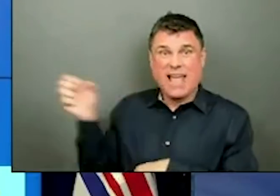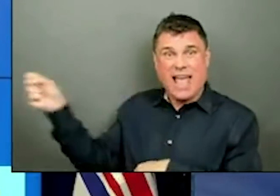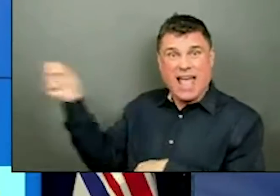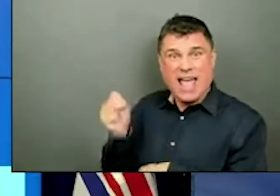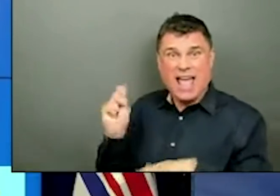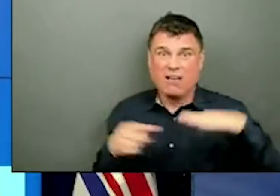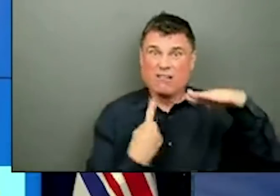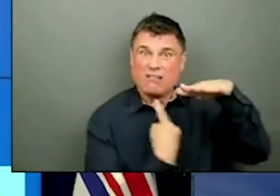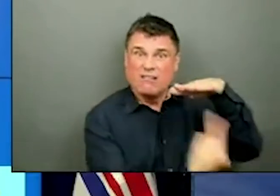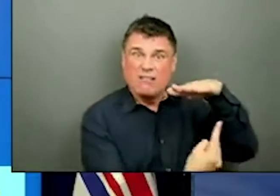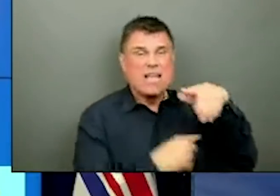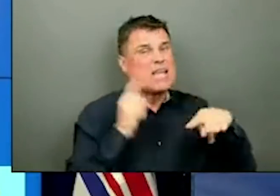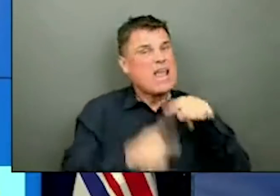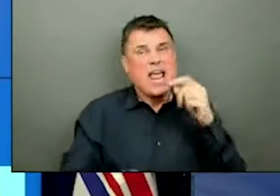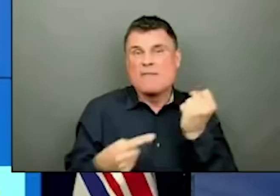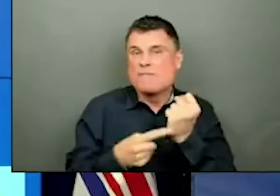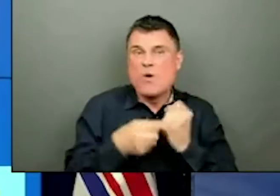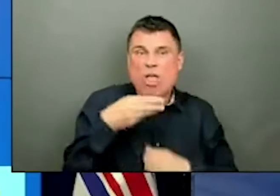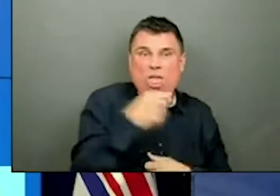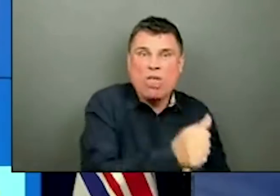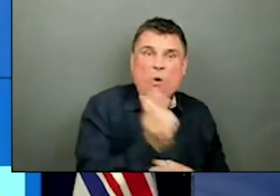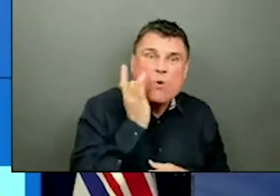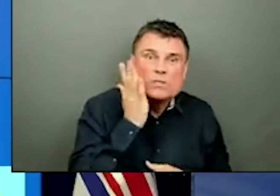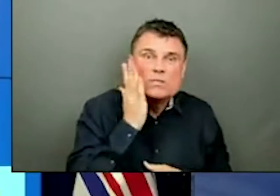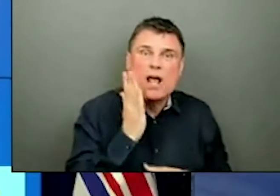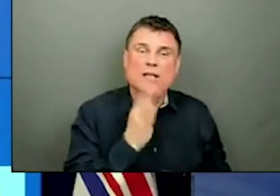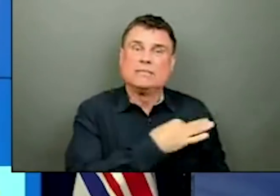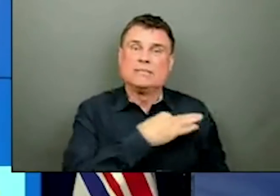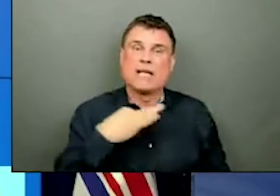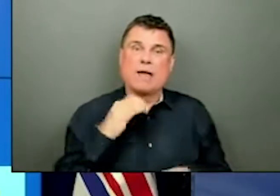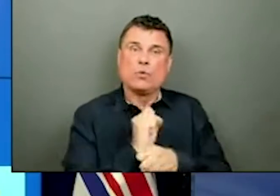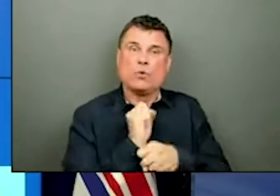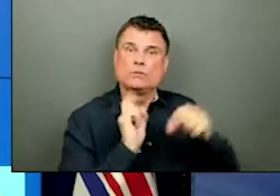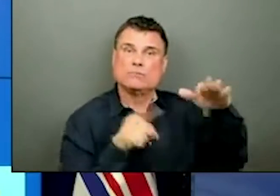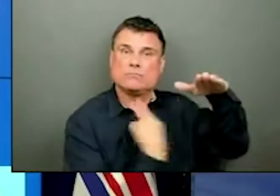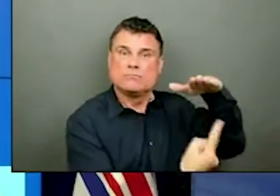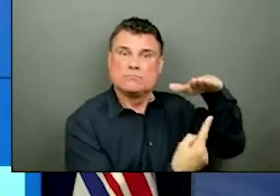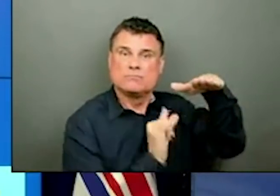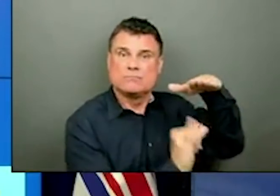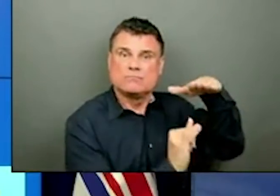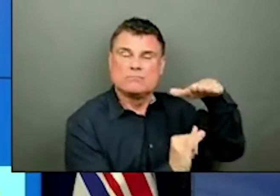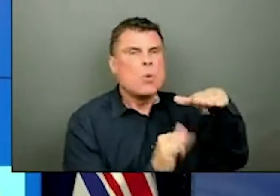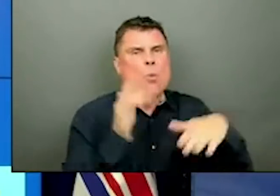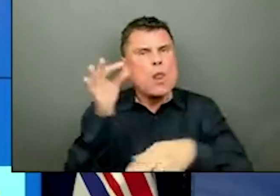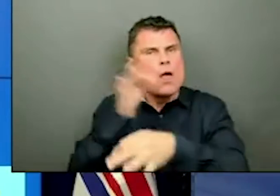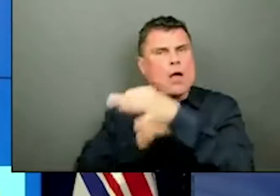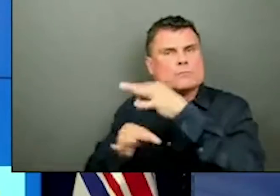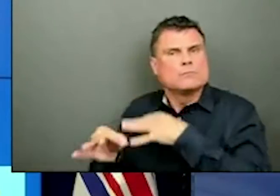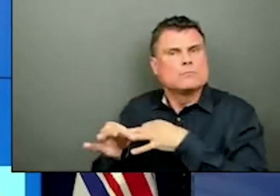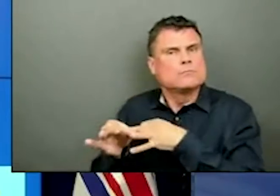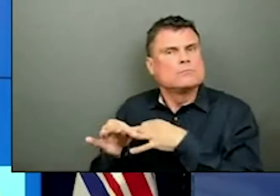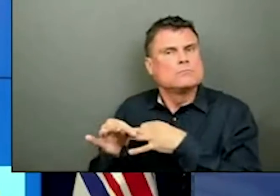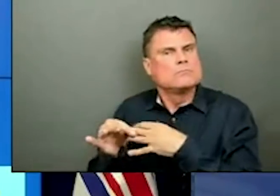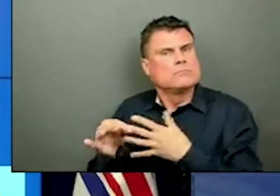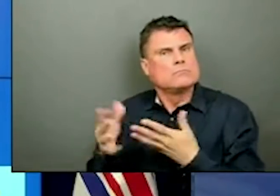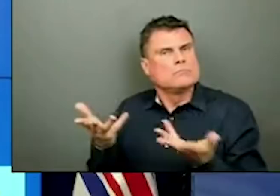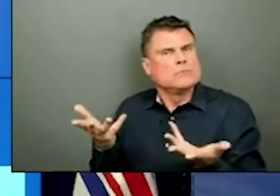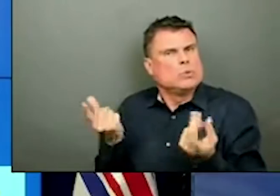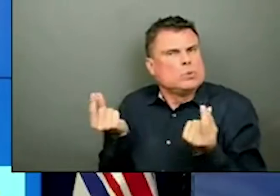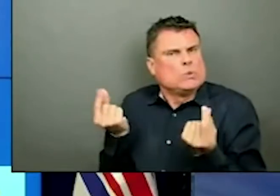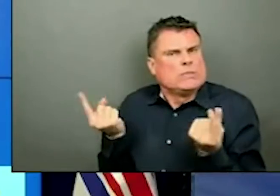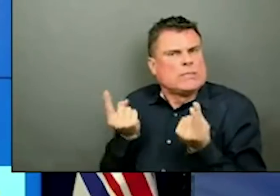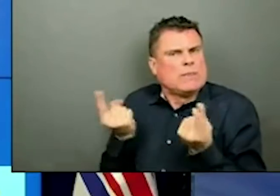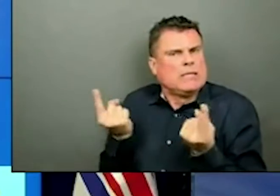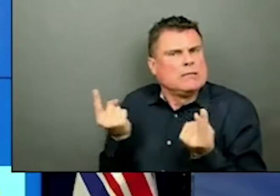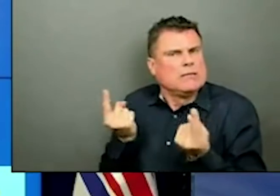Can this be used for that aspect of it? Is there some sort of grant available for the additional cost for bringing staff in now, staff that are vital for their businesses to